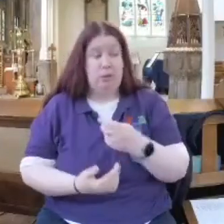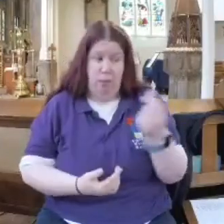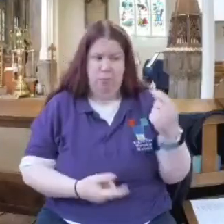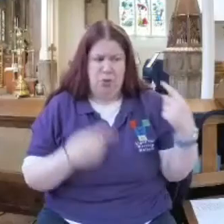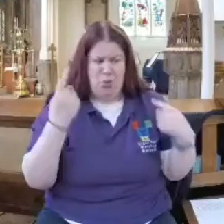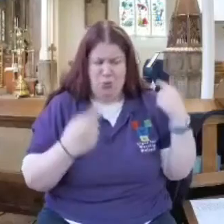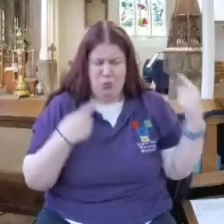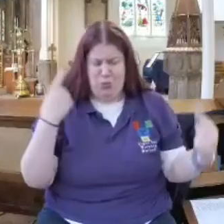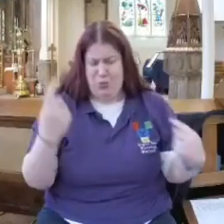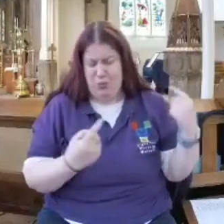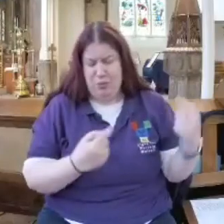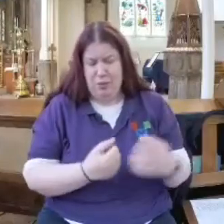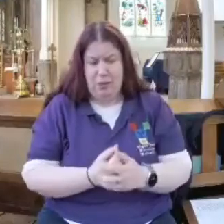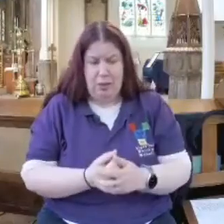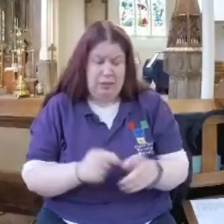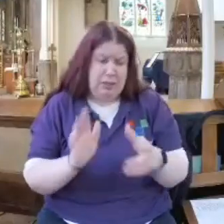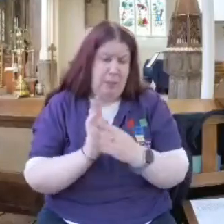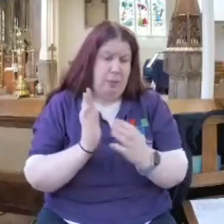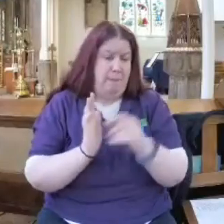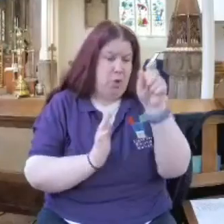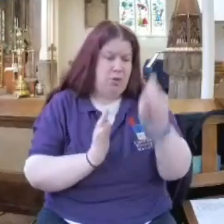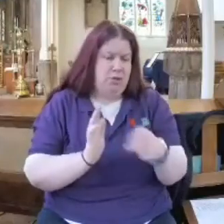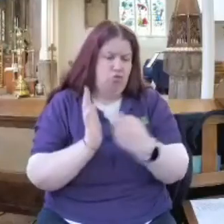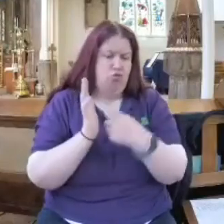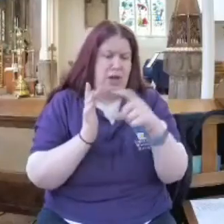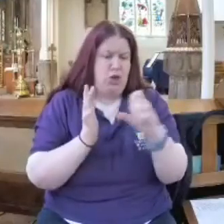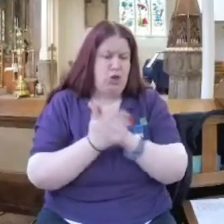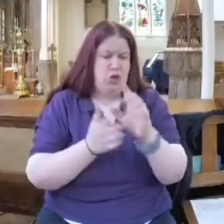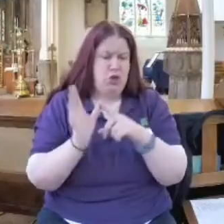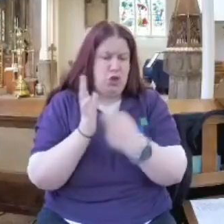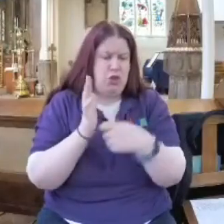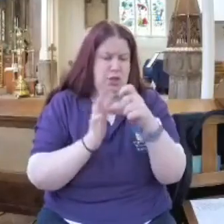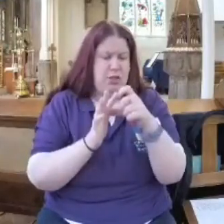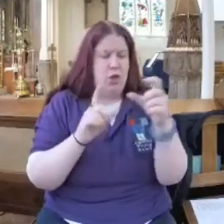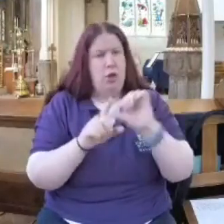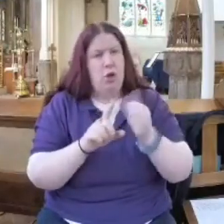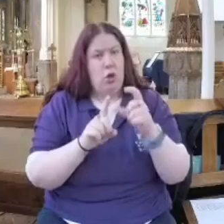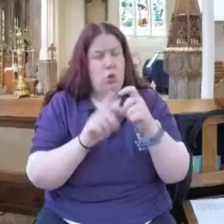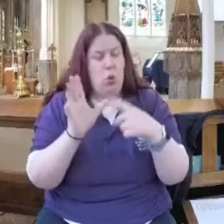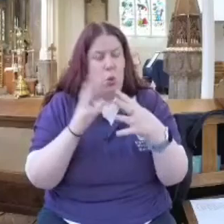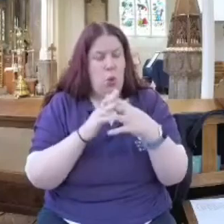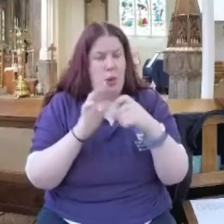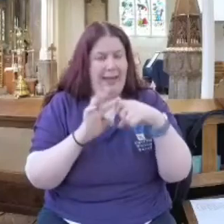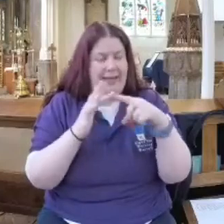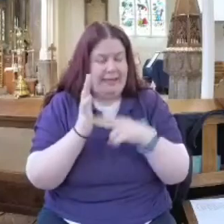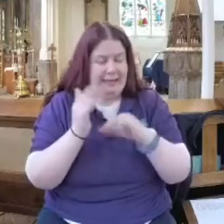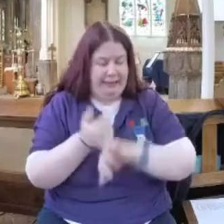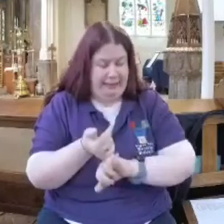noise. I'm thinking of Richard Dawkins and the so-called militant atheists.